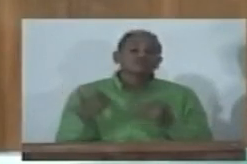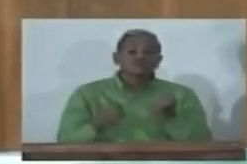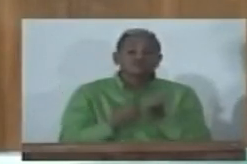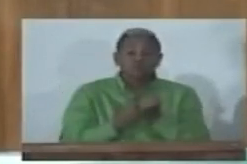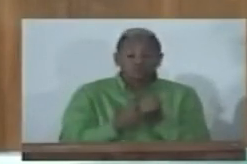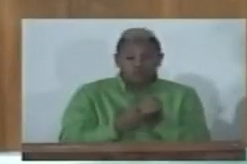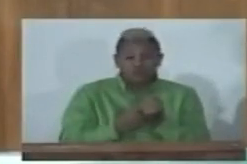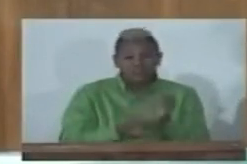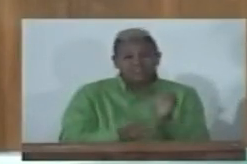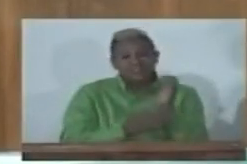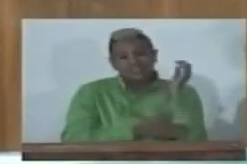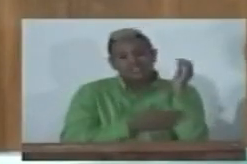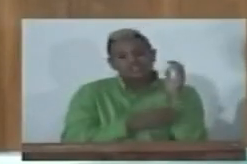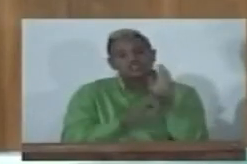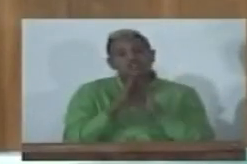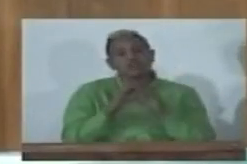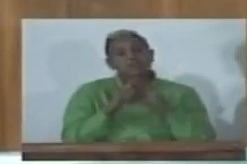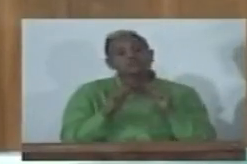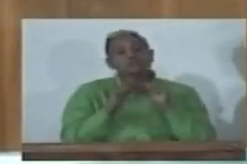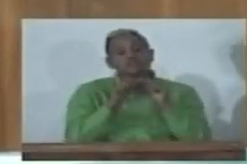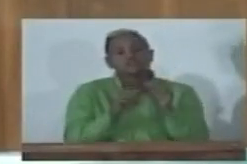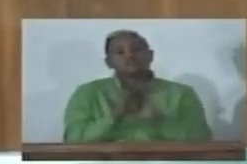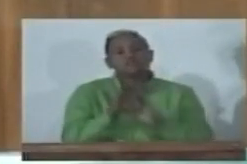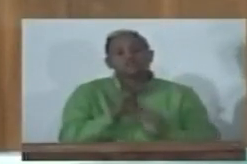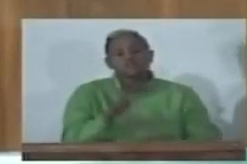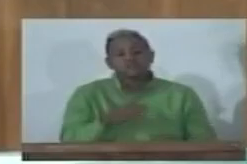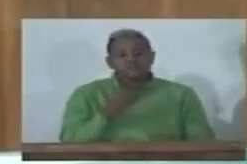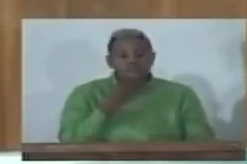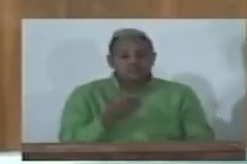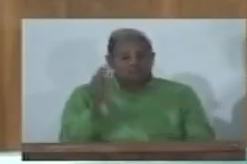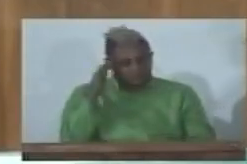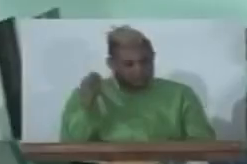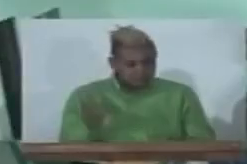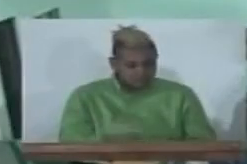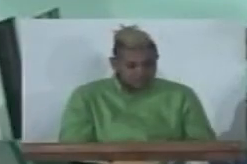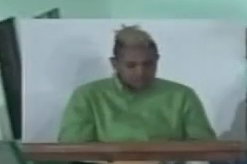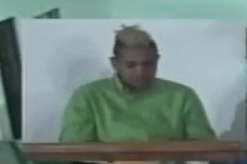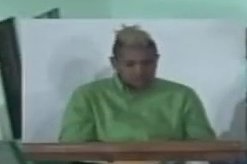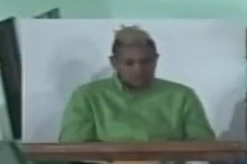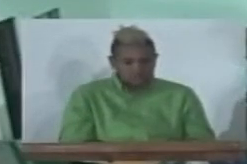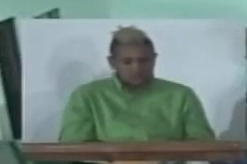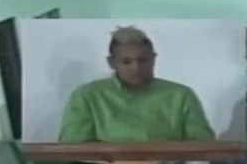and sustainable development. If it pleases you, Mr. President.